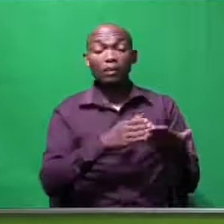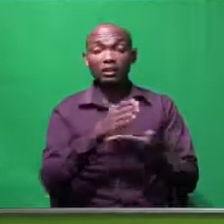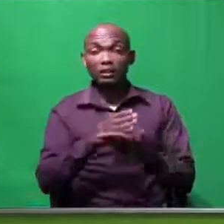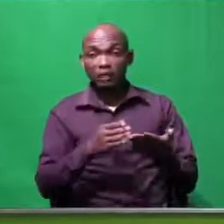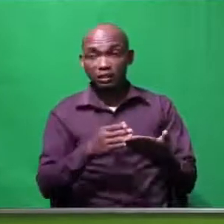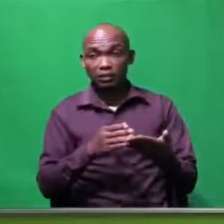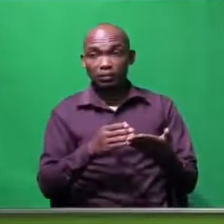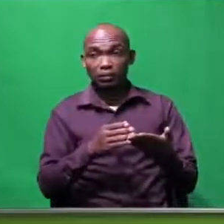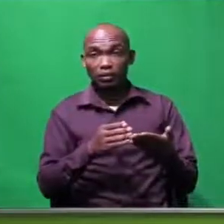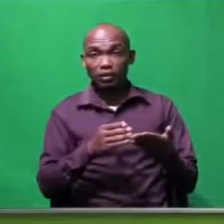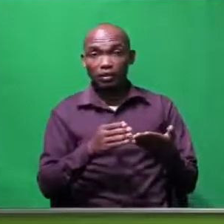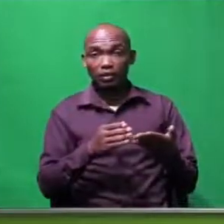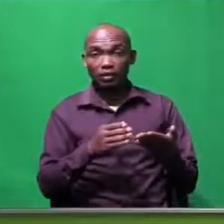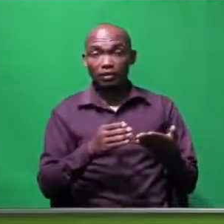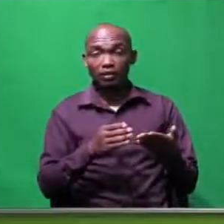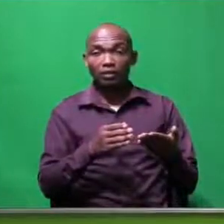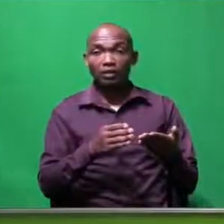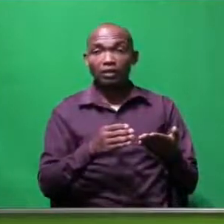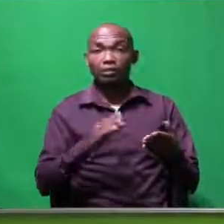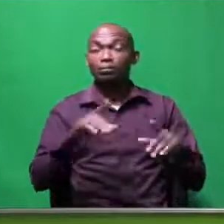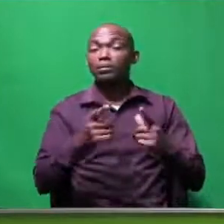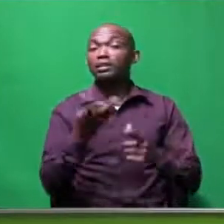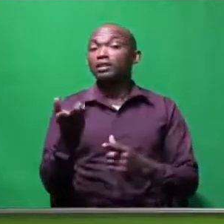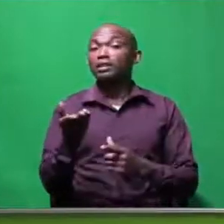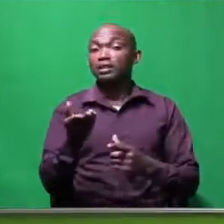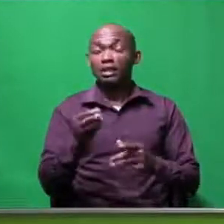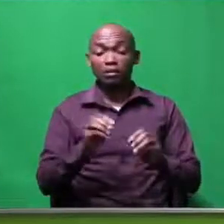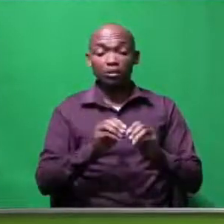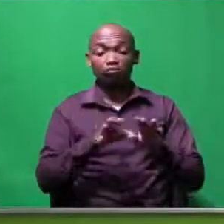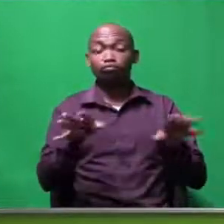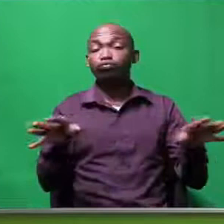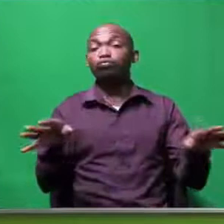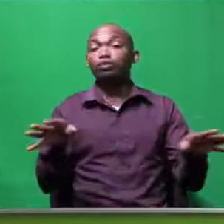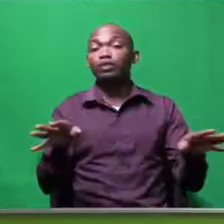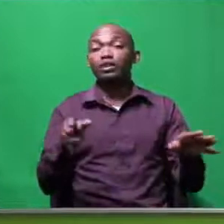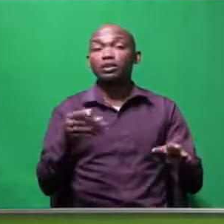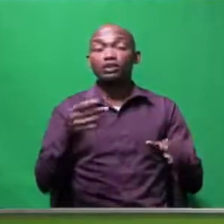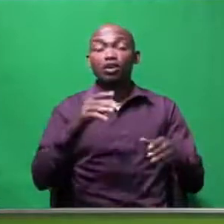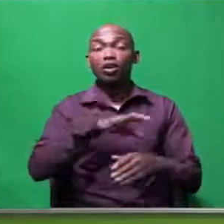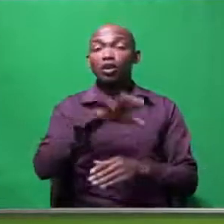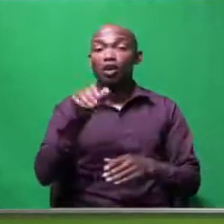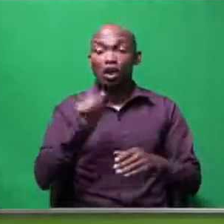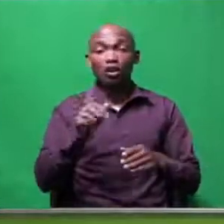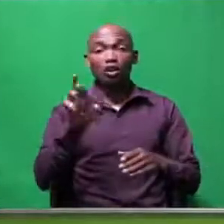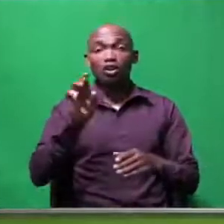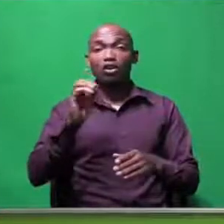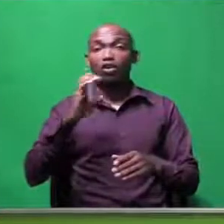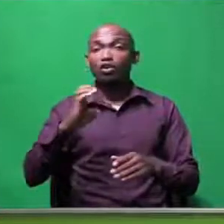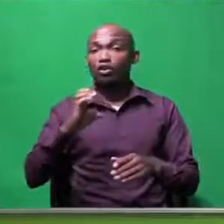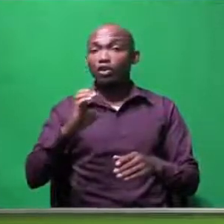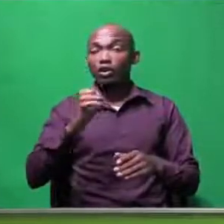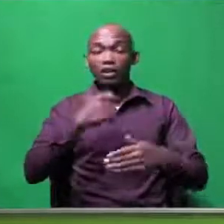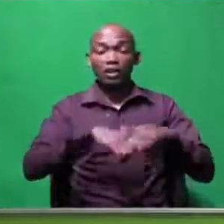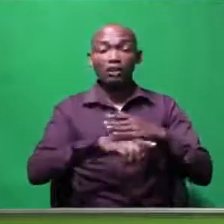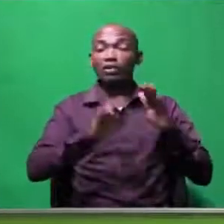I hit them, can be separated into pieces. So all rock in the world can be clearance. It